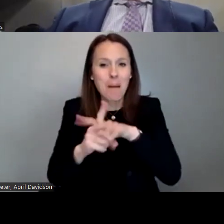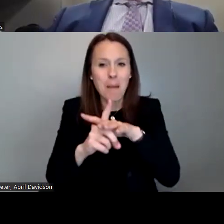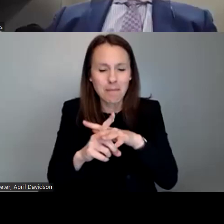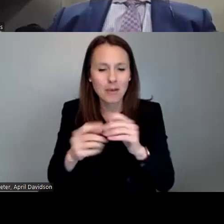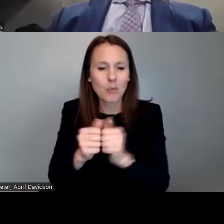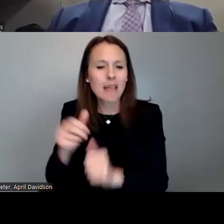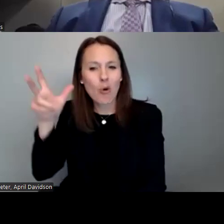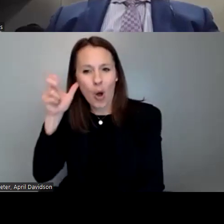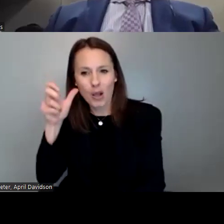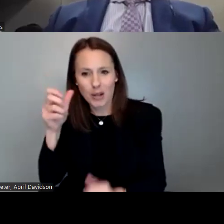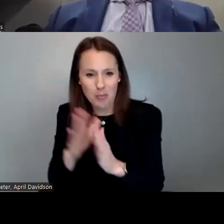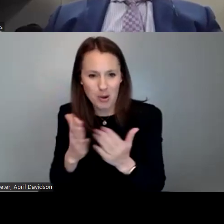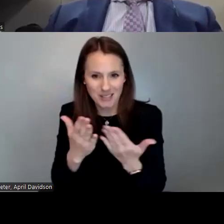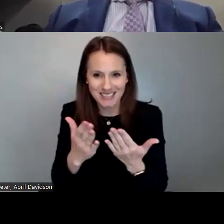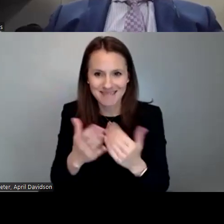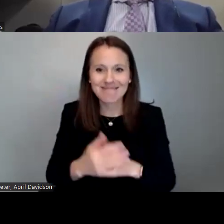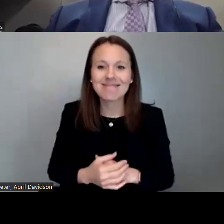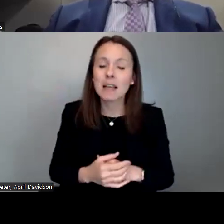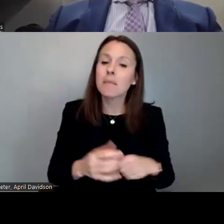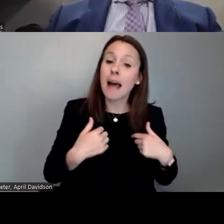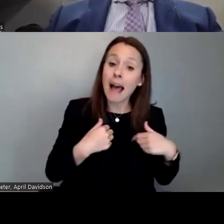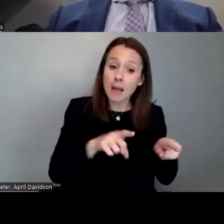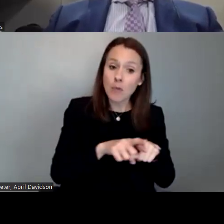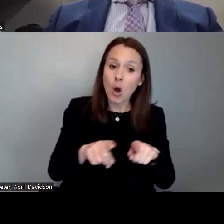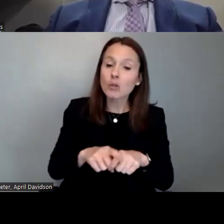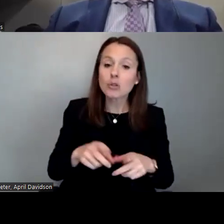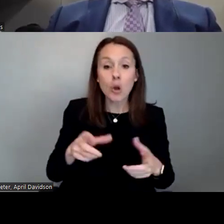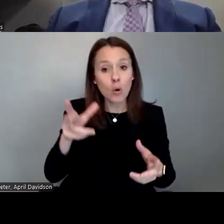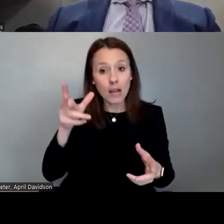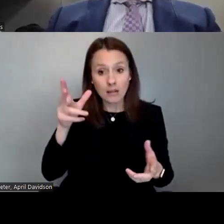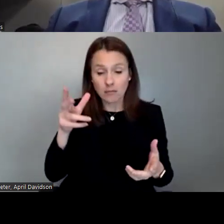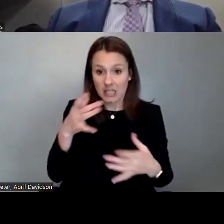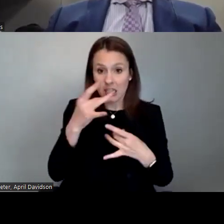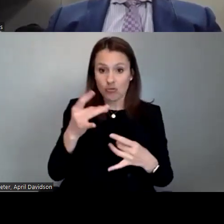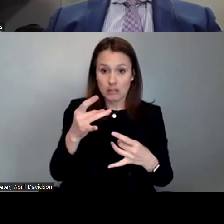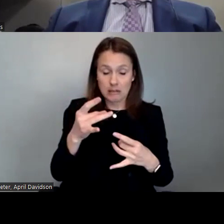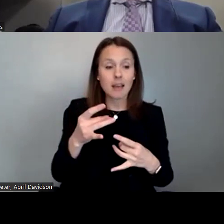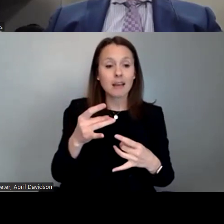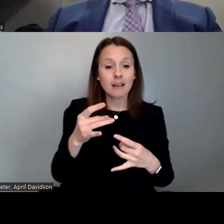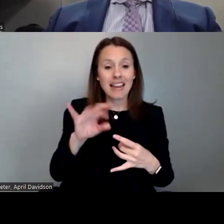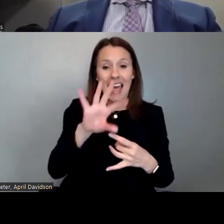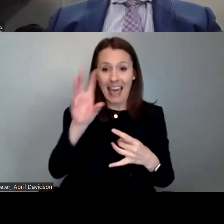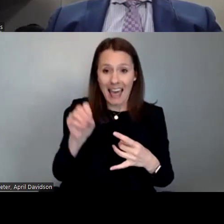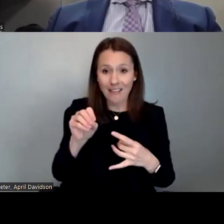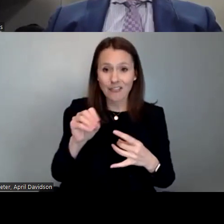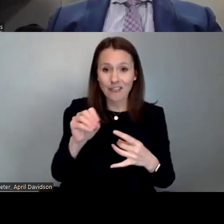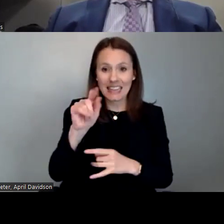audiobooks. But I'm also interested not just in any audiobook, but particularly in African literary